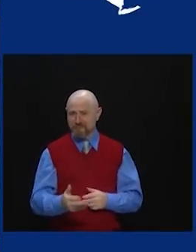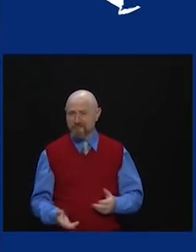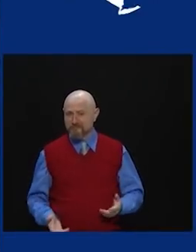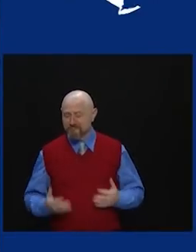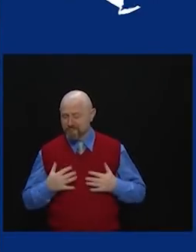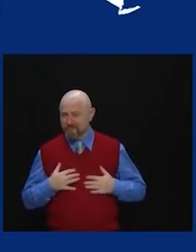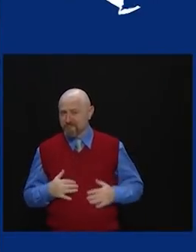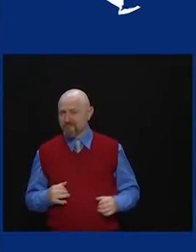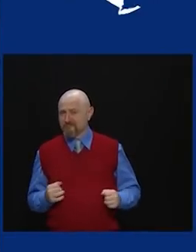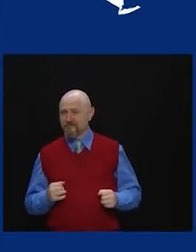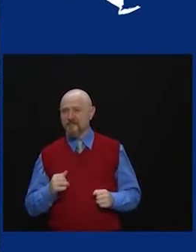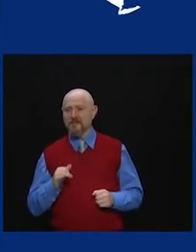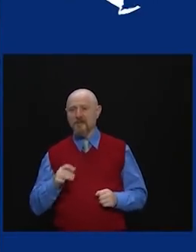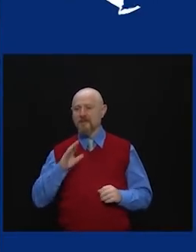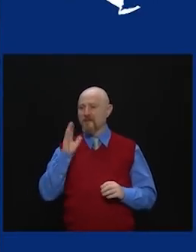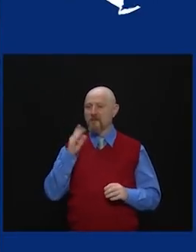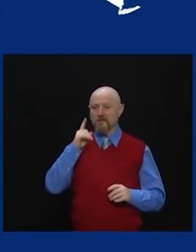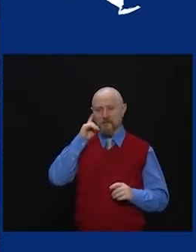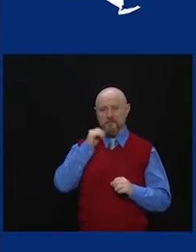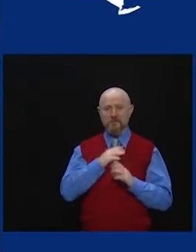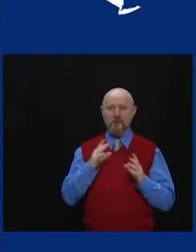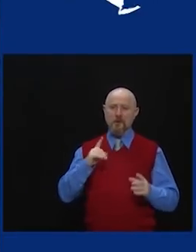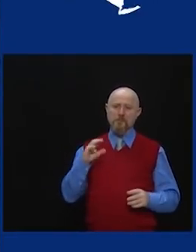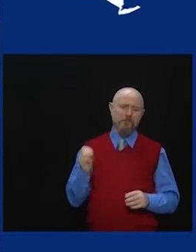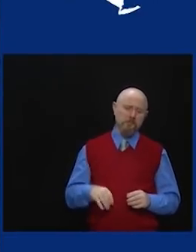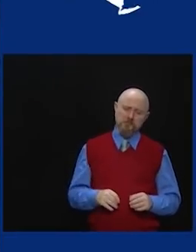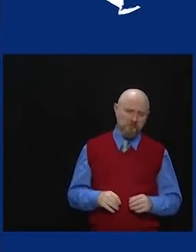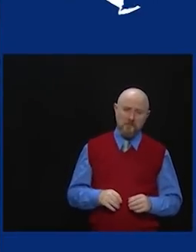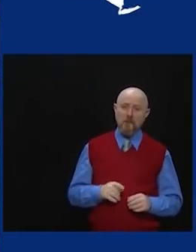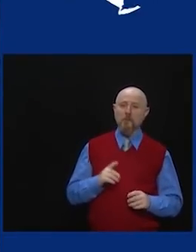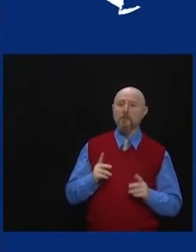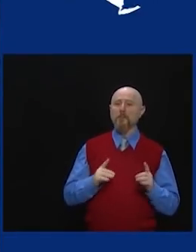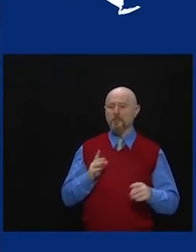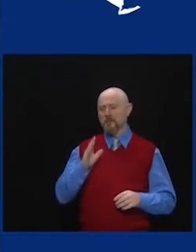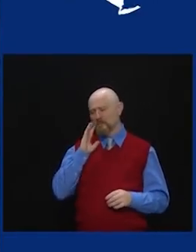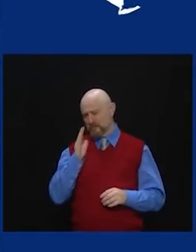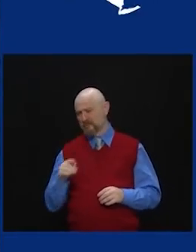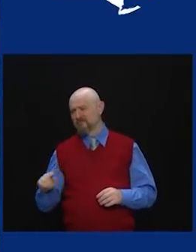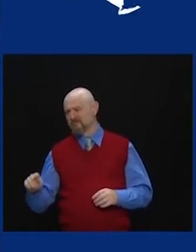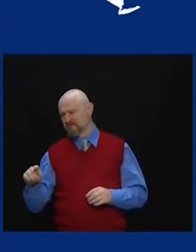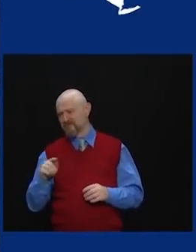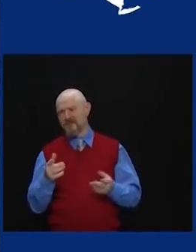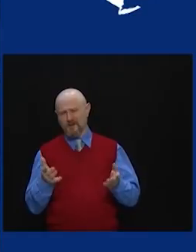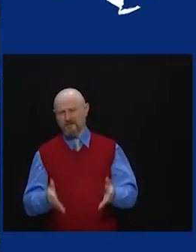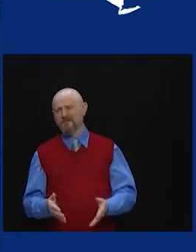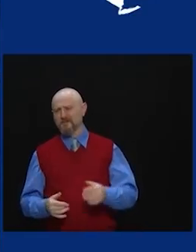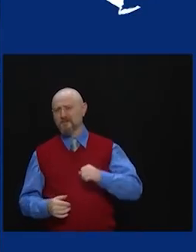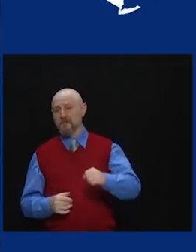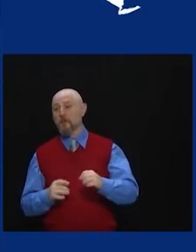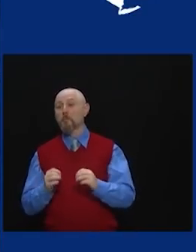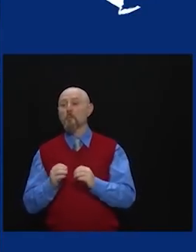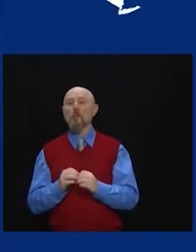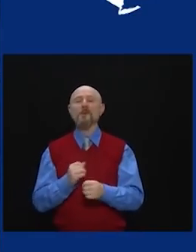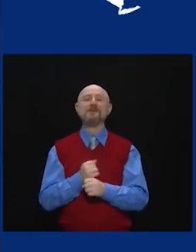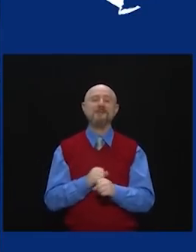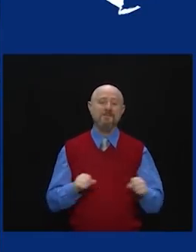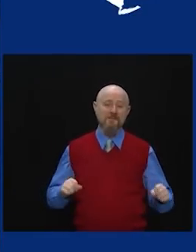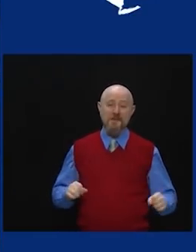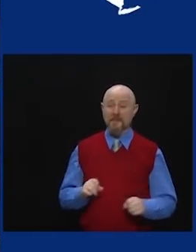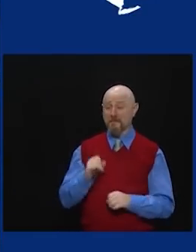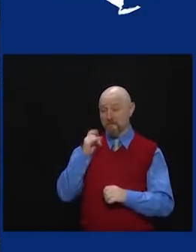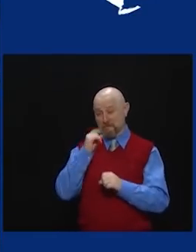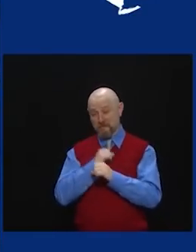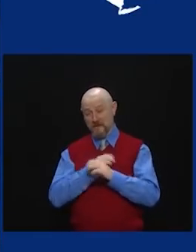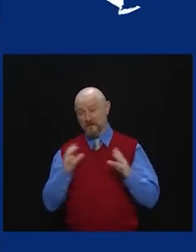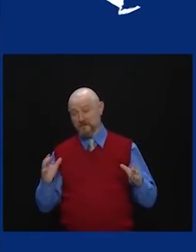100%. There are going to be people who resist, but by and large, we are far safer. Can you imagine if we did not have that high rate of